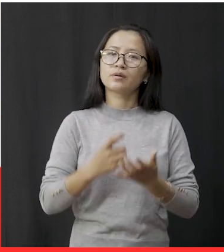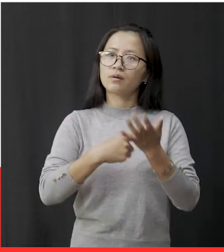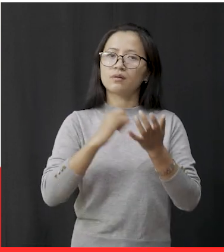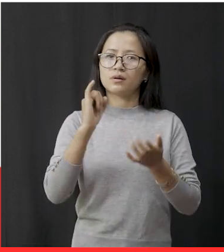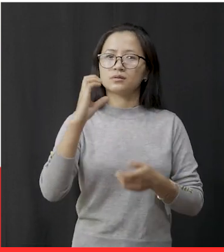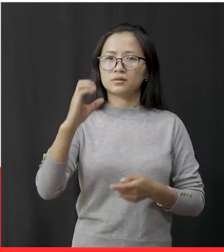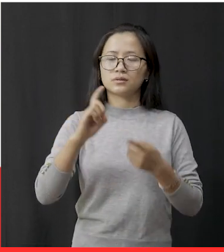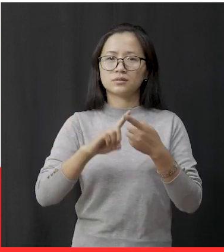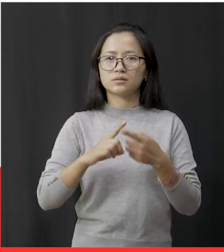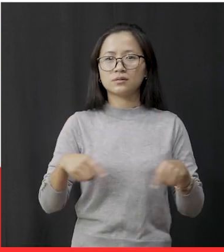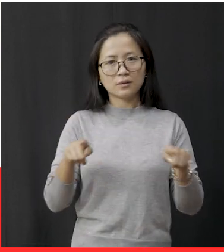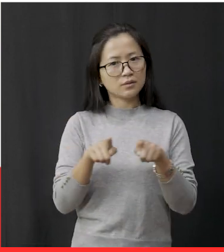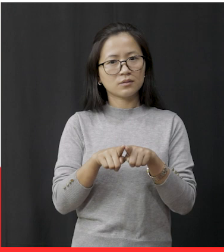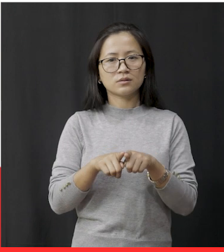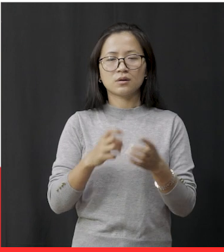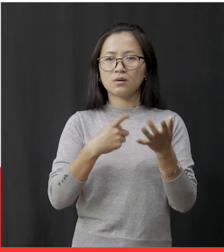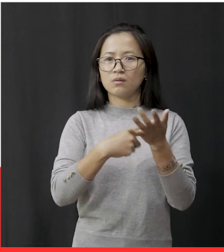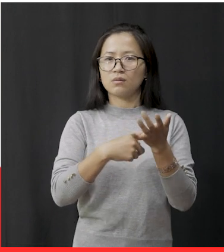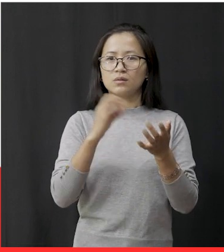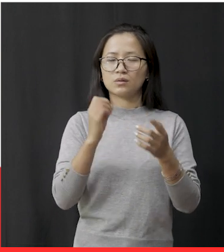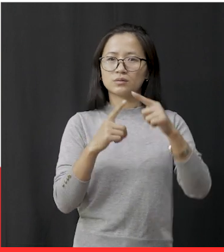R-I-C-E, and this is roti,